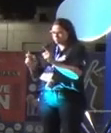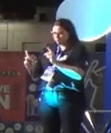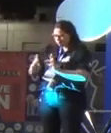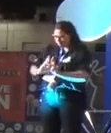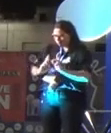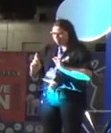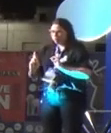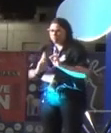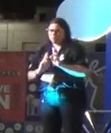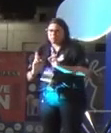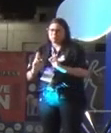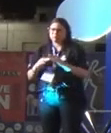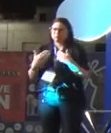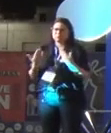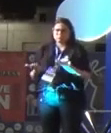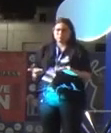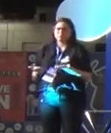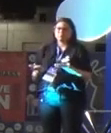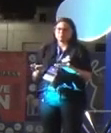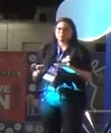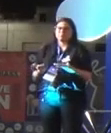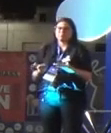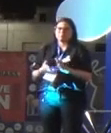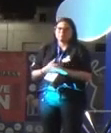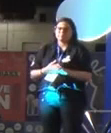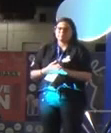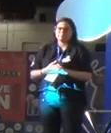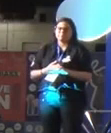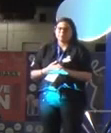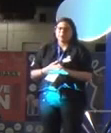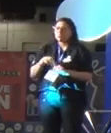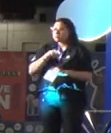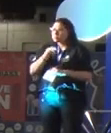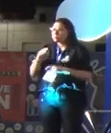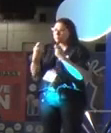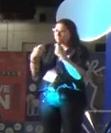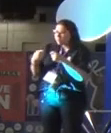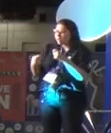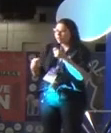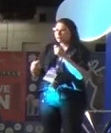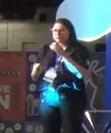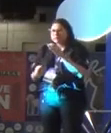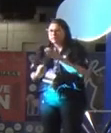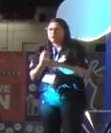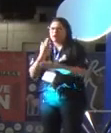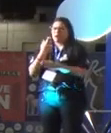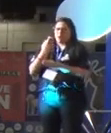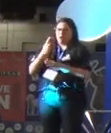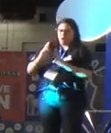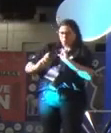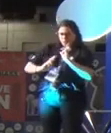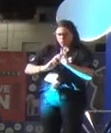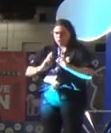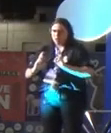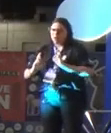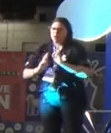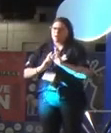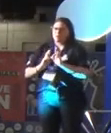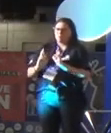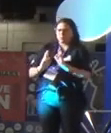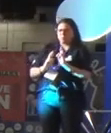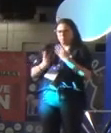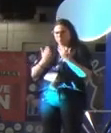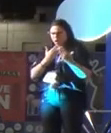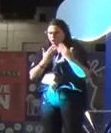propose? Because it's that relationship, that ability to relate, that helps us all as humans to